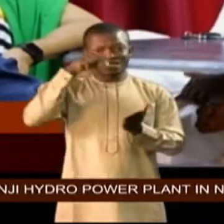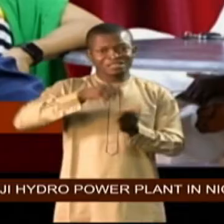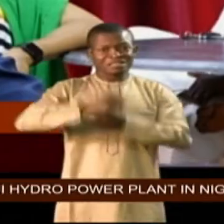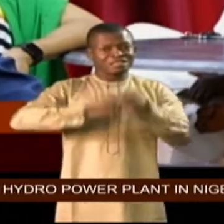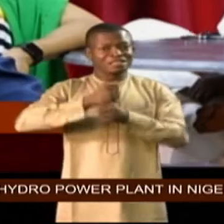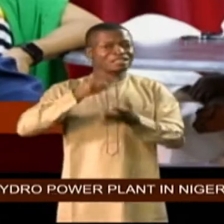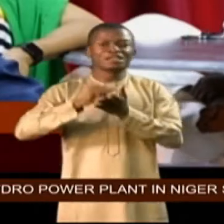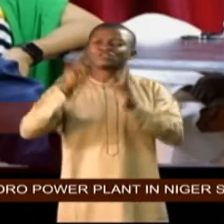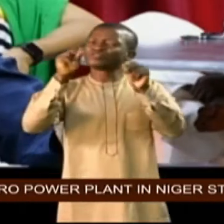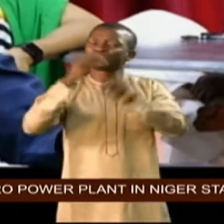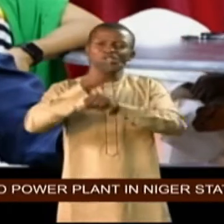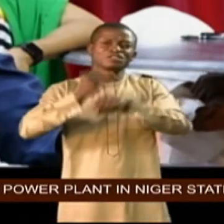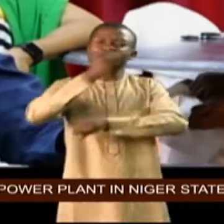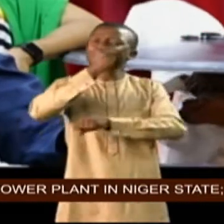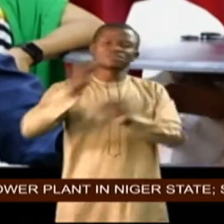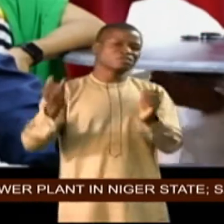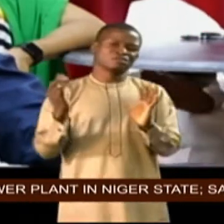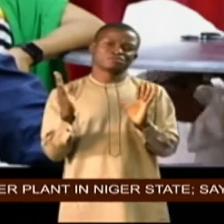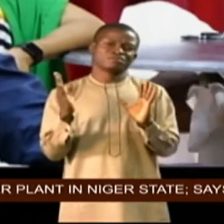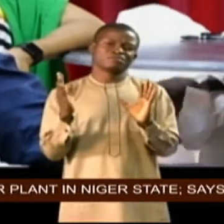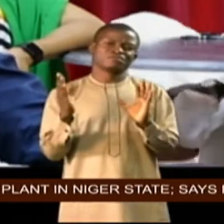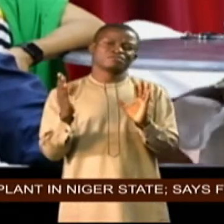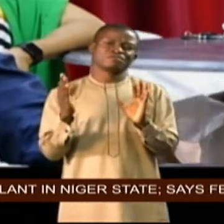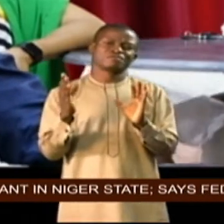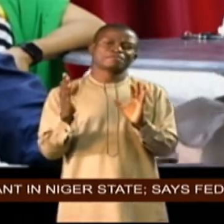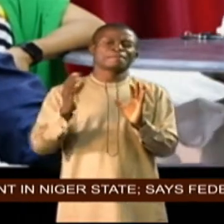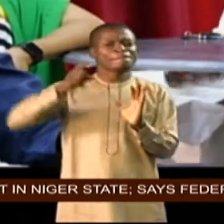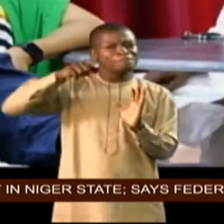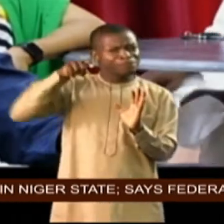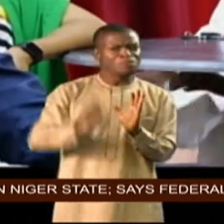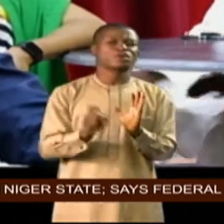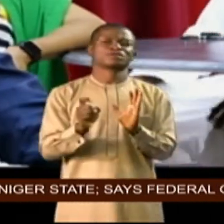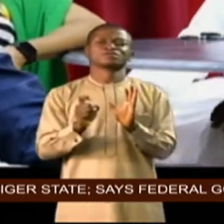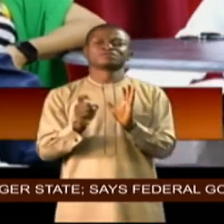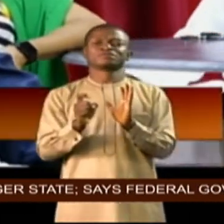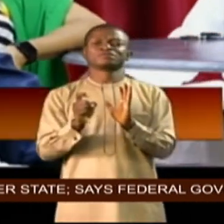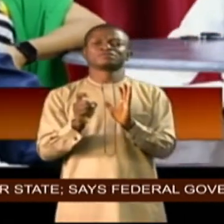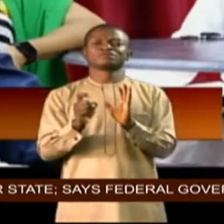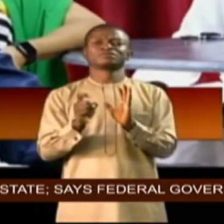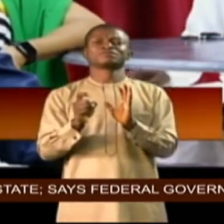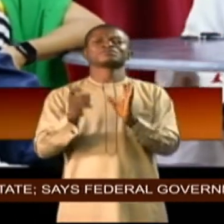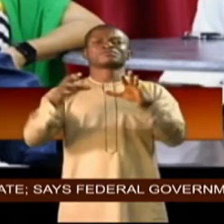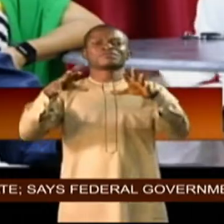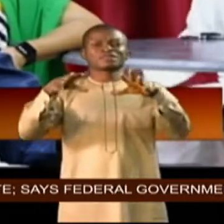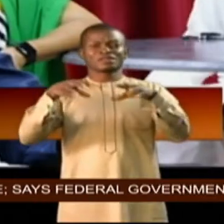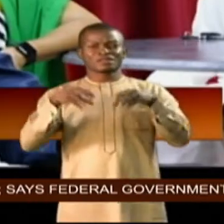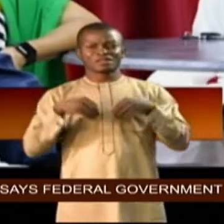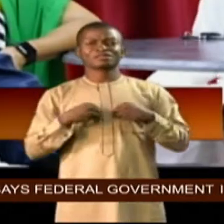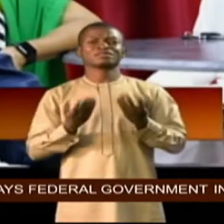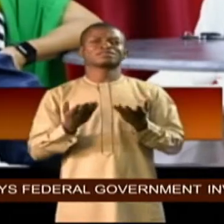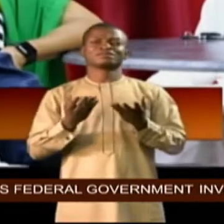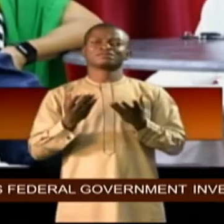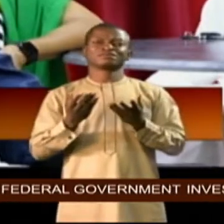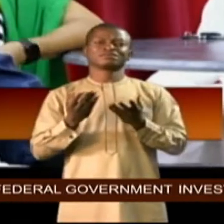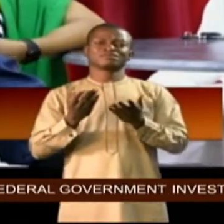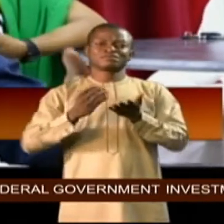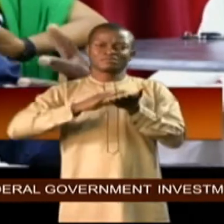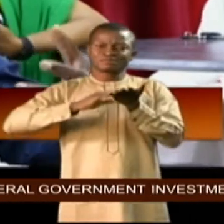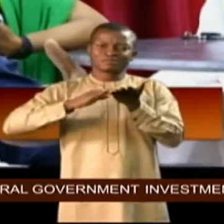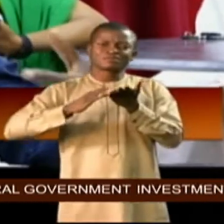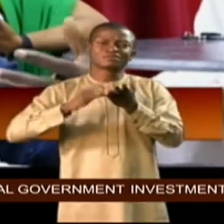no institution should take fresh picture or fresh biometric,